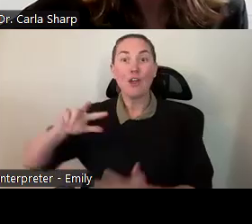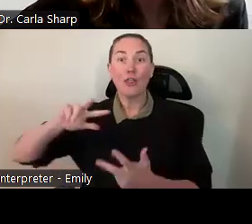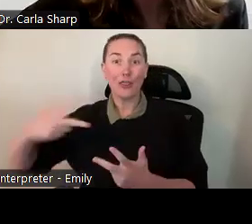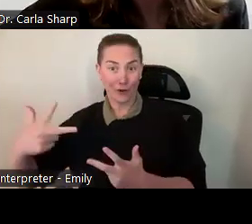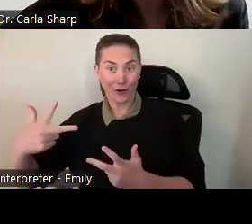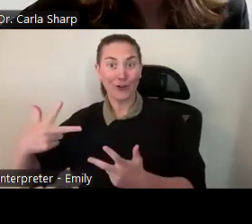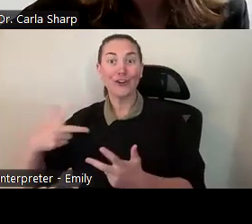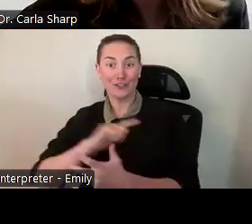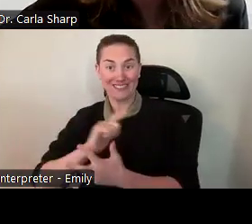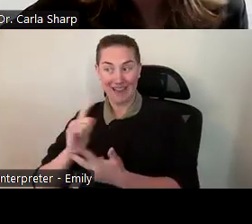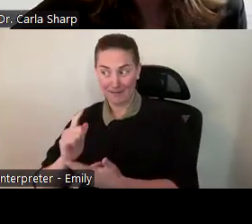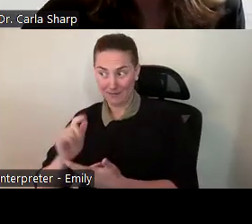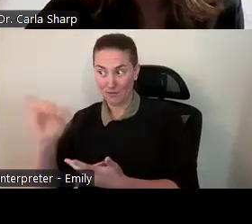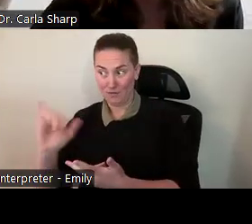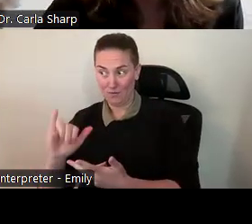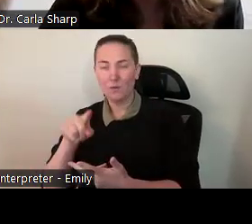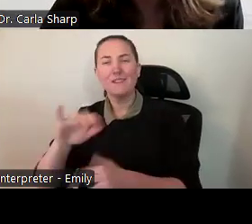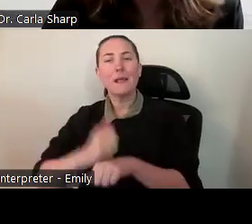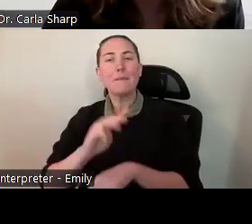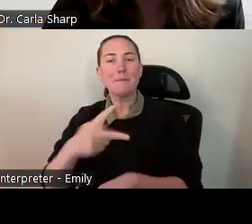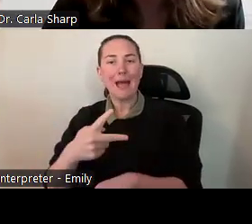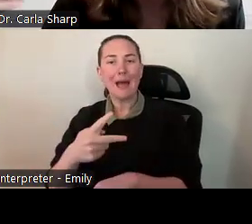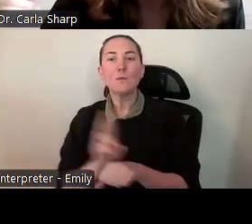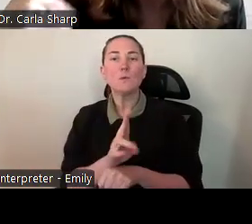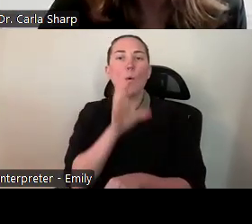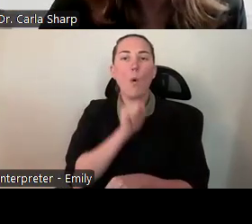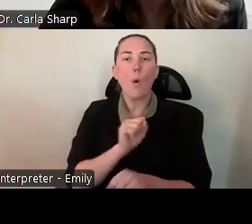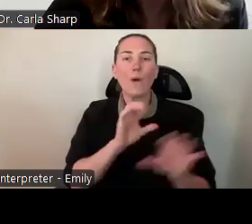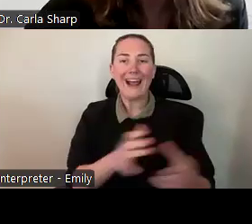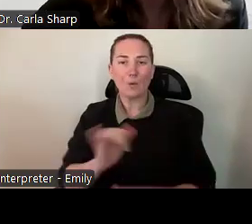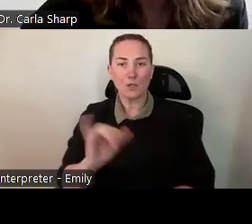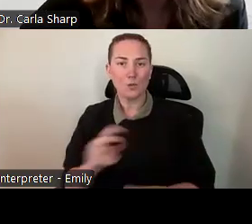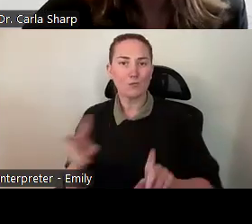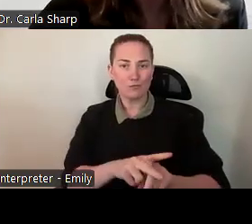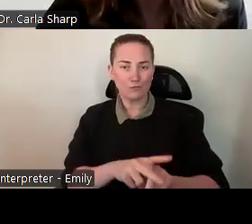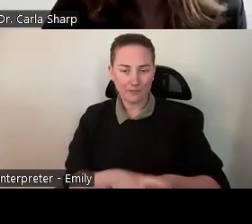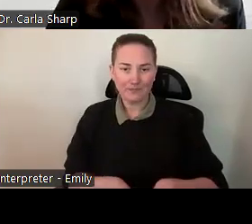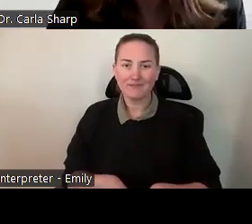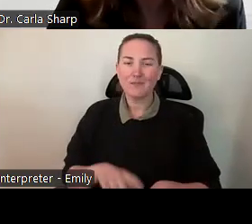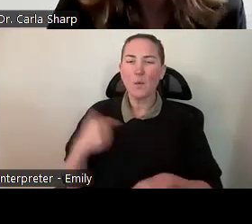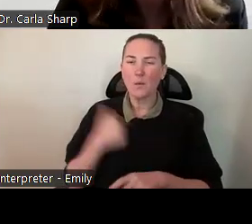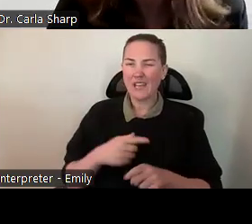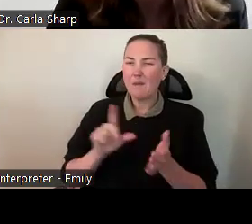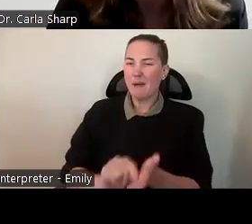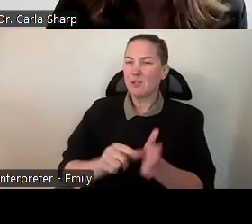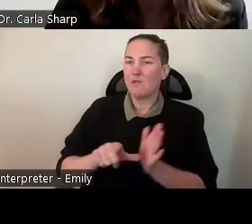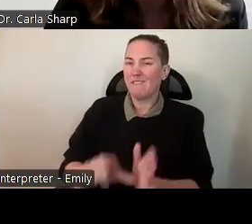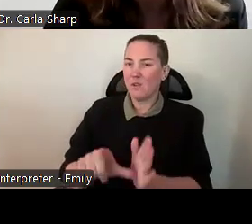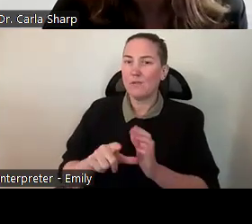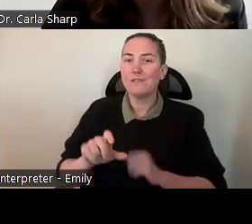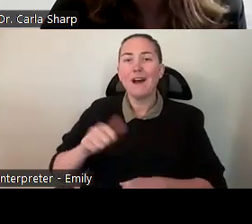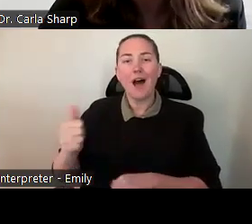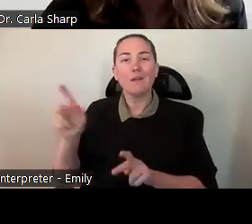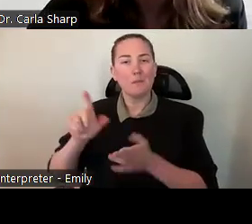your criterion A onto the old categories. In all the reviews that we've published, others have published in the last